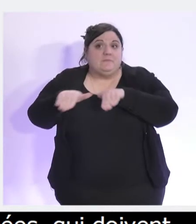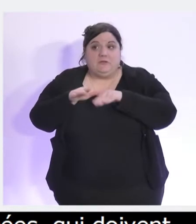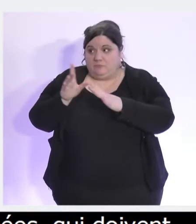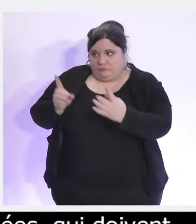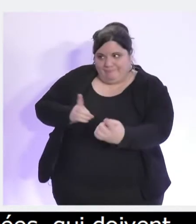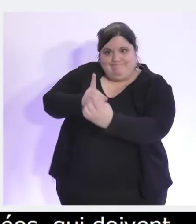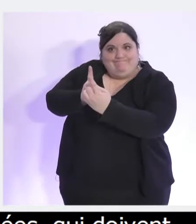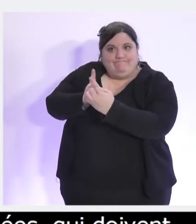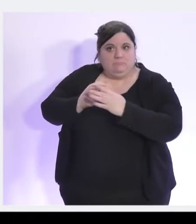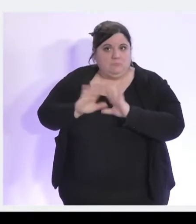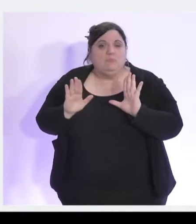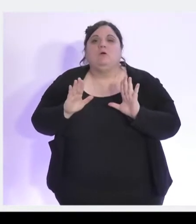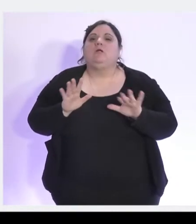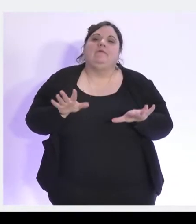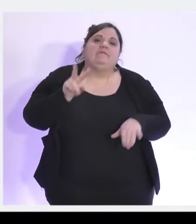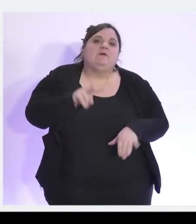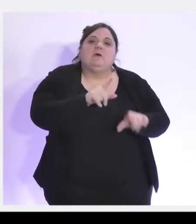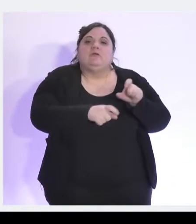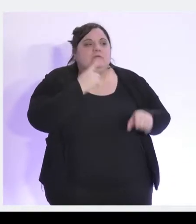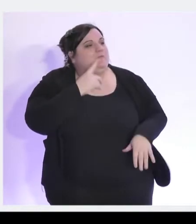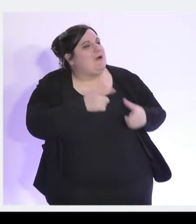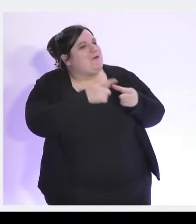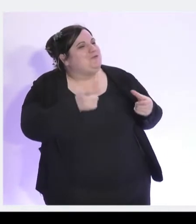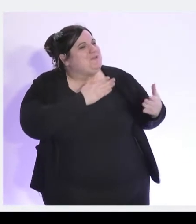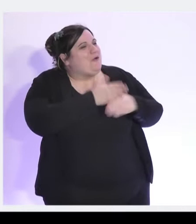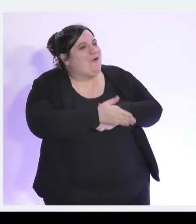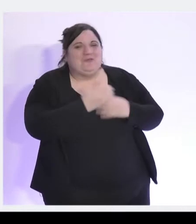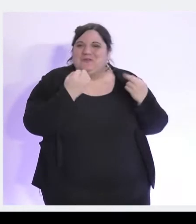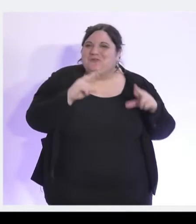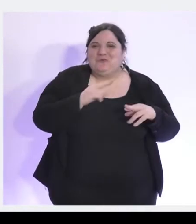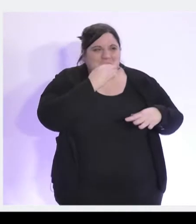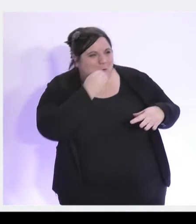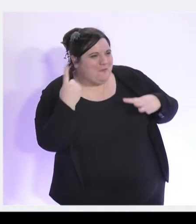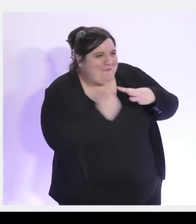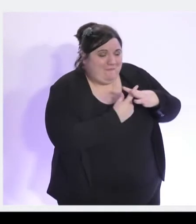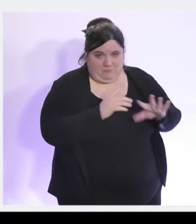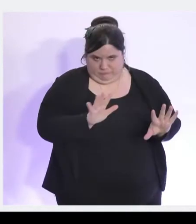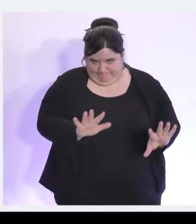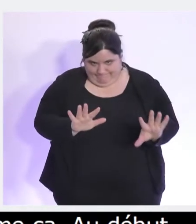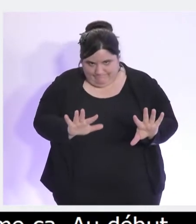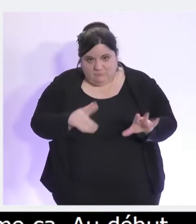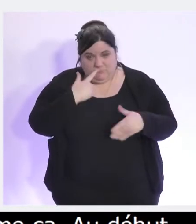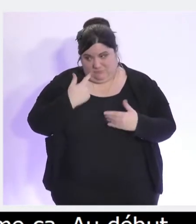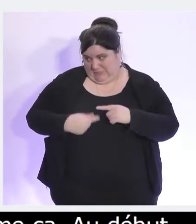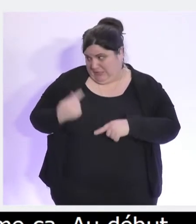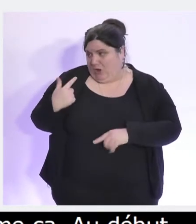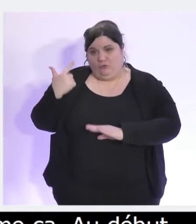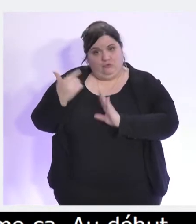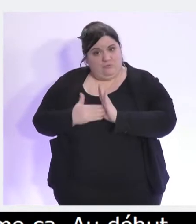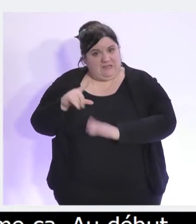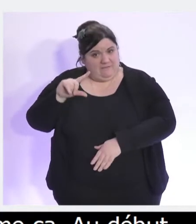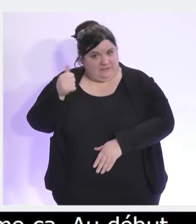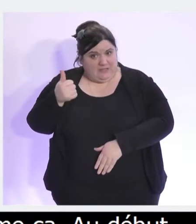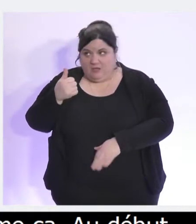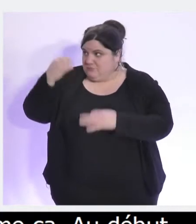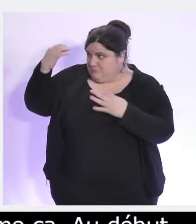for the company, and we get rid of biases, and then we develop. The last Juiday, November